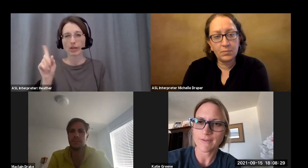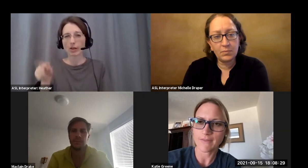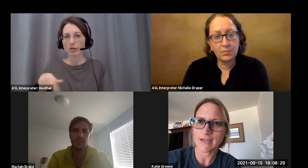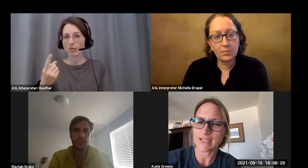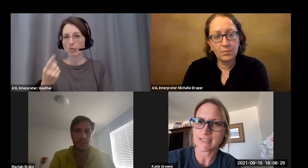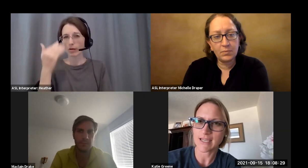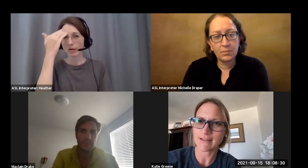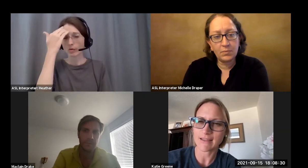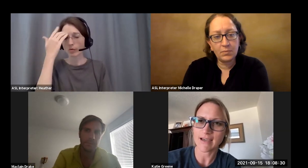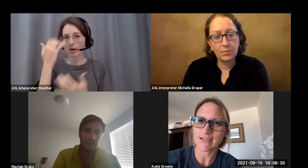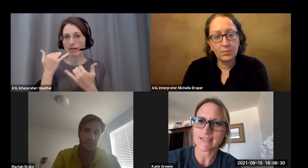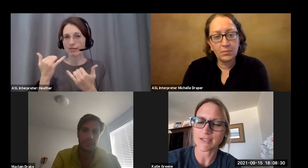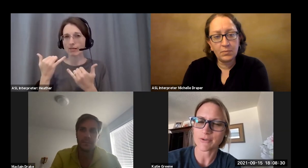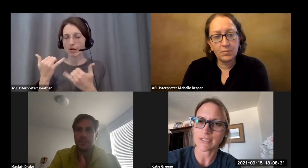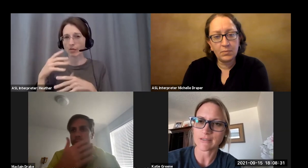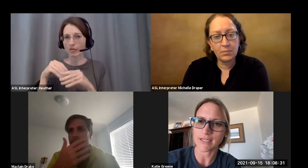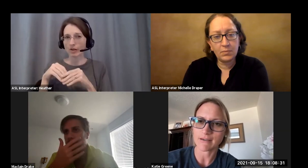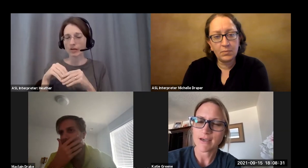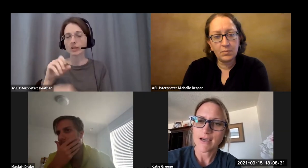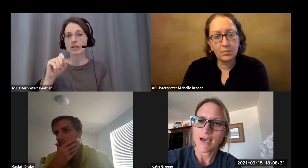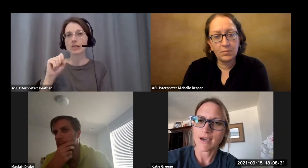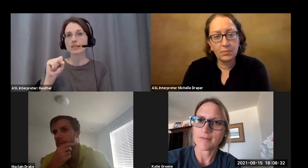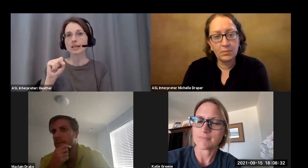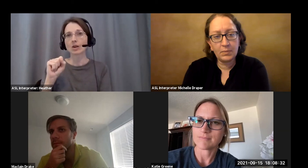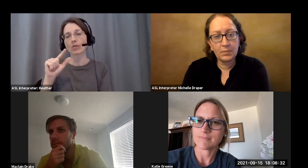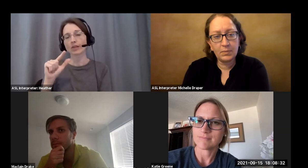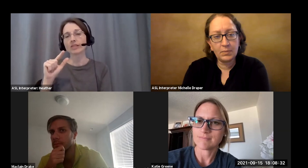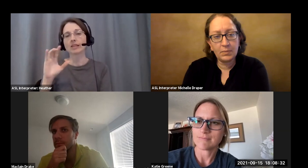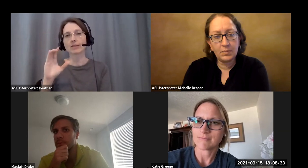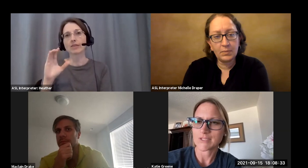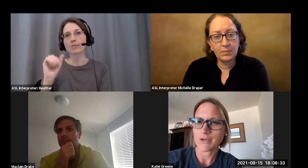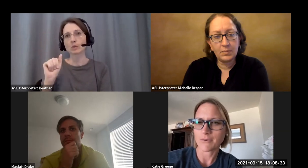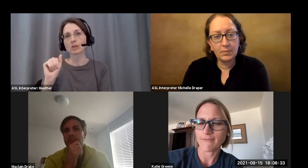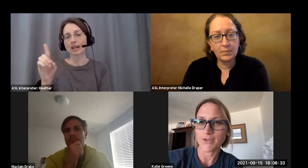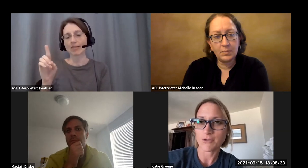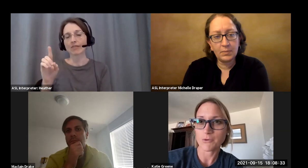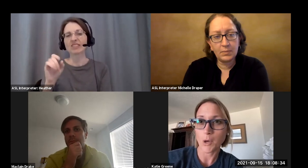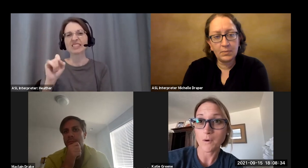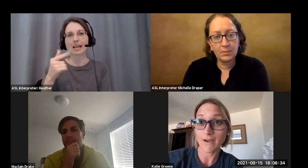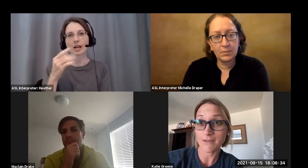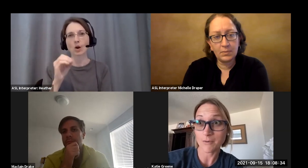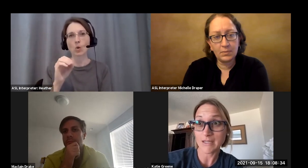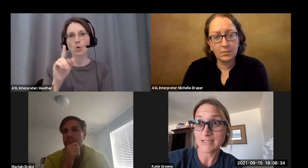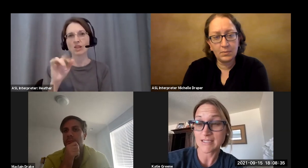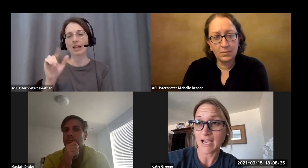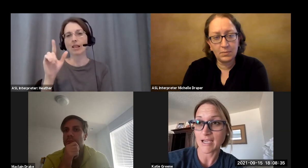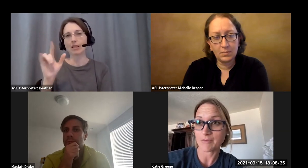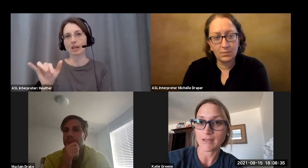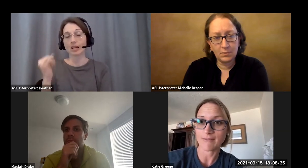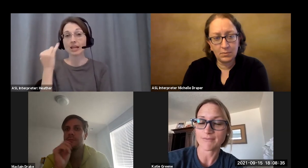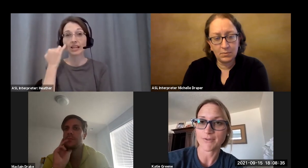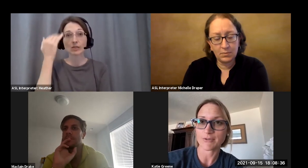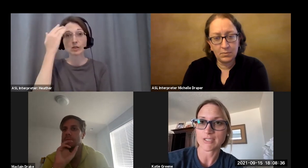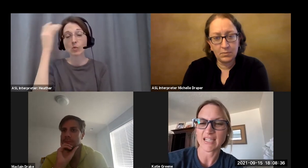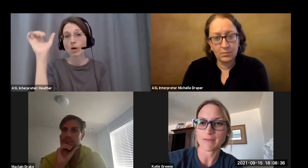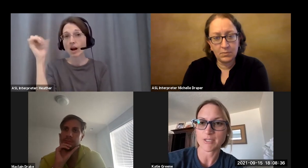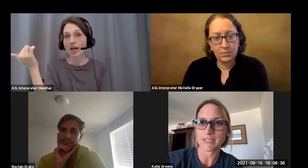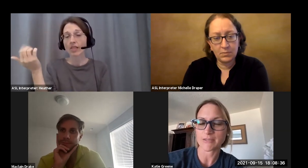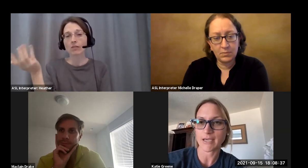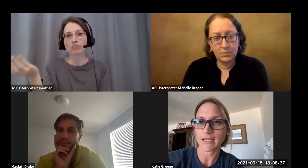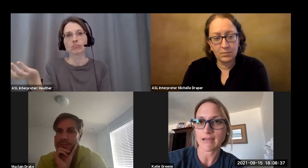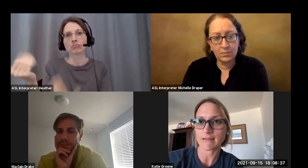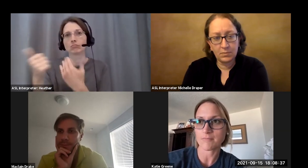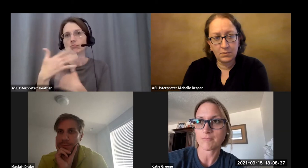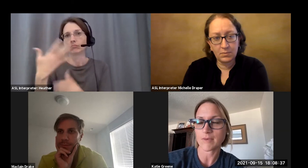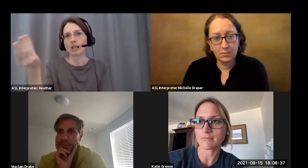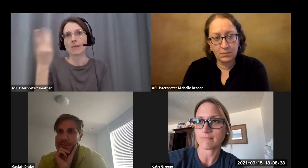of that does anything like that is Seagull Lily. So if you know of other ones, I would love for you to send them to me so